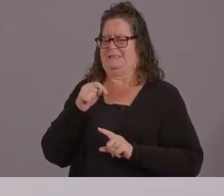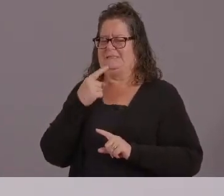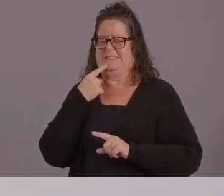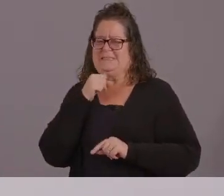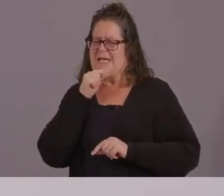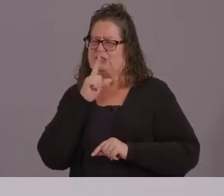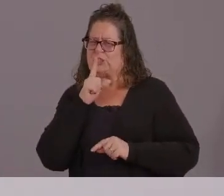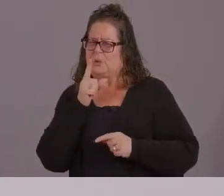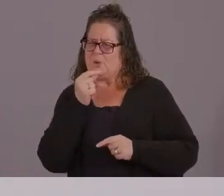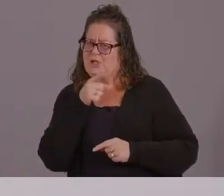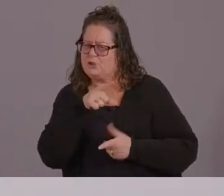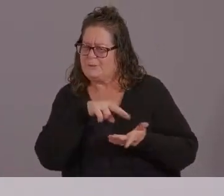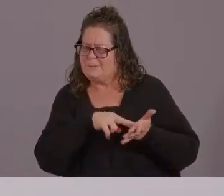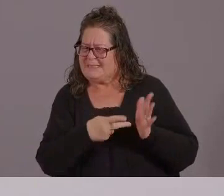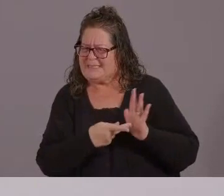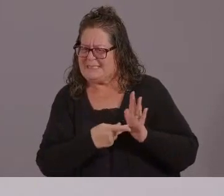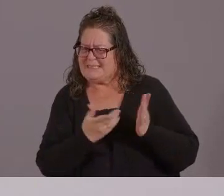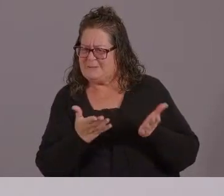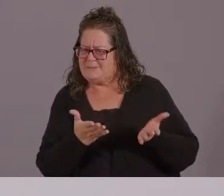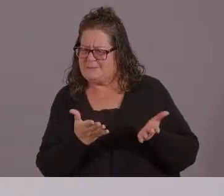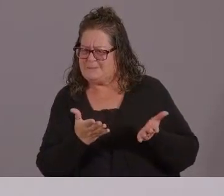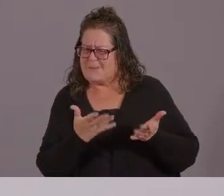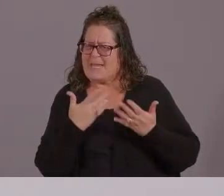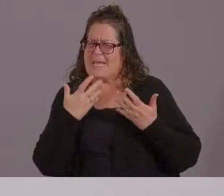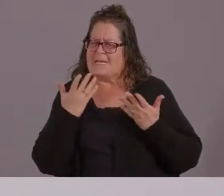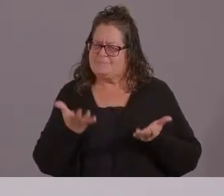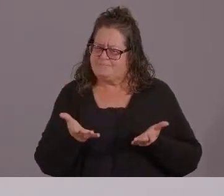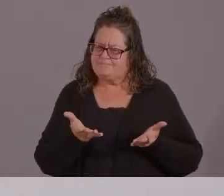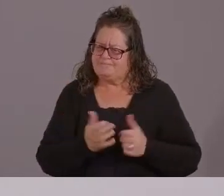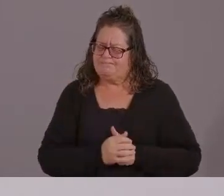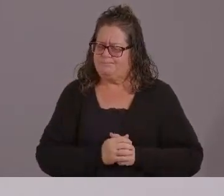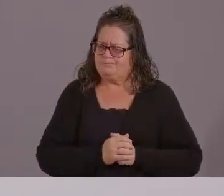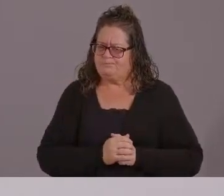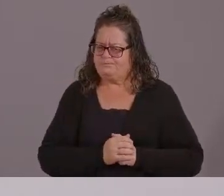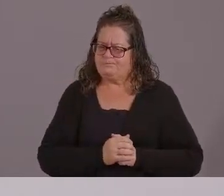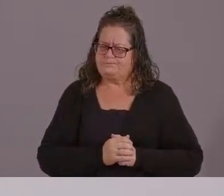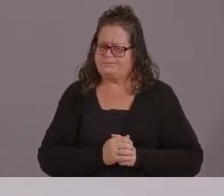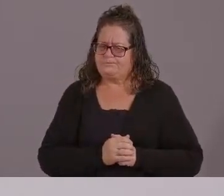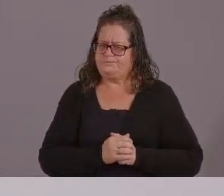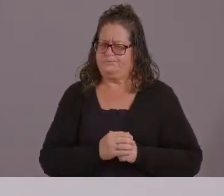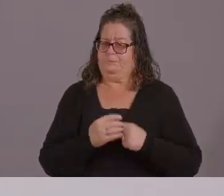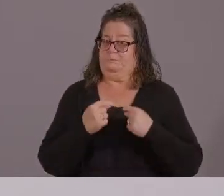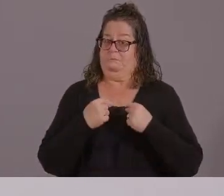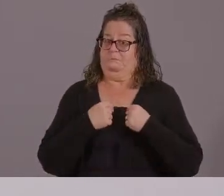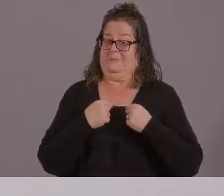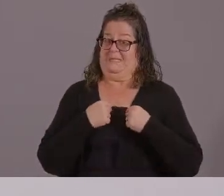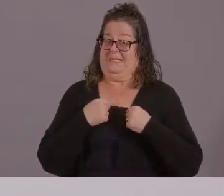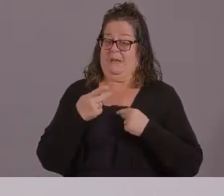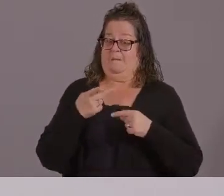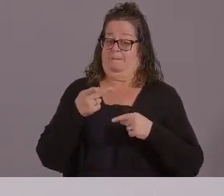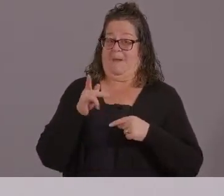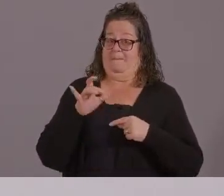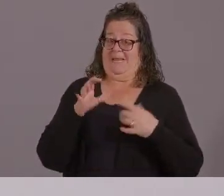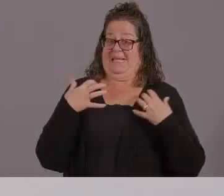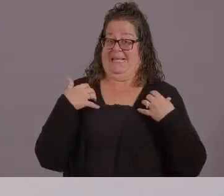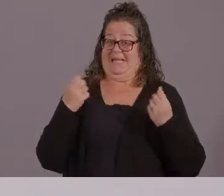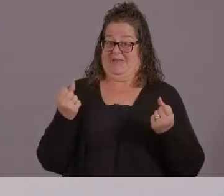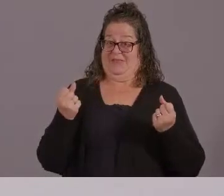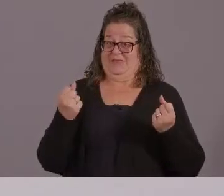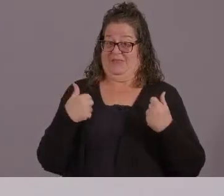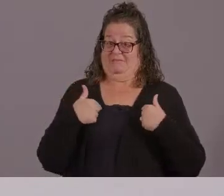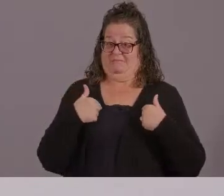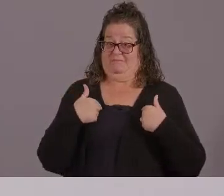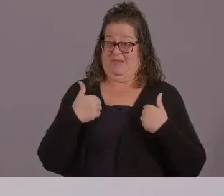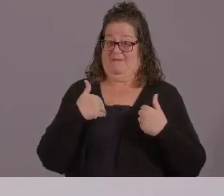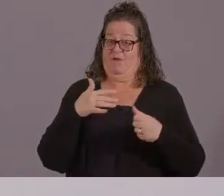I think, you know, as a public health, you know, I have an entire team here at the department that